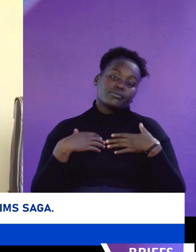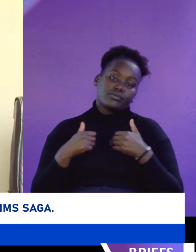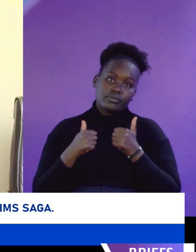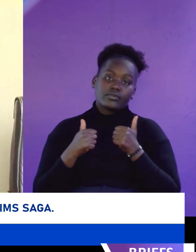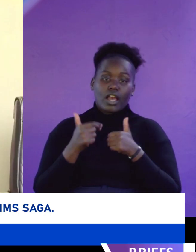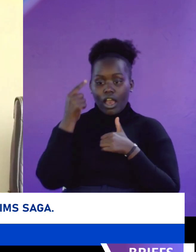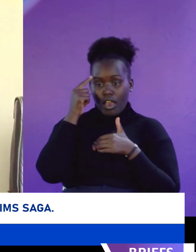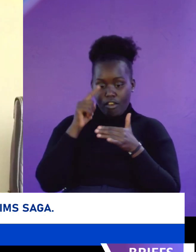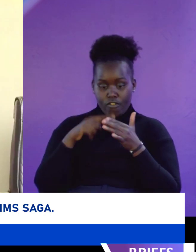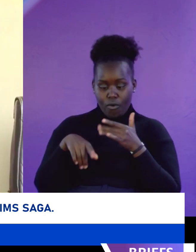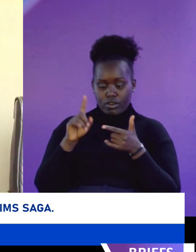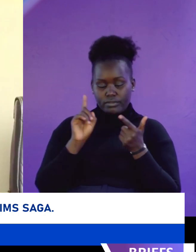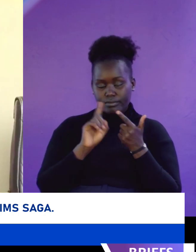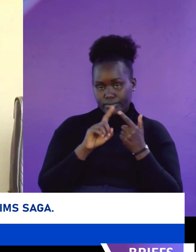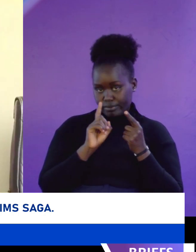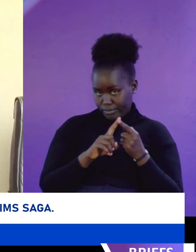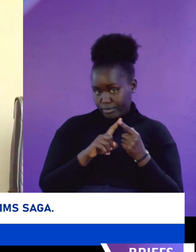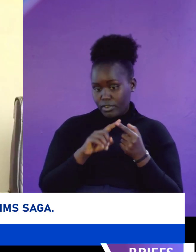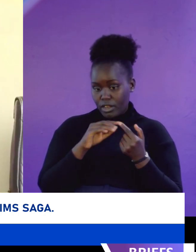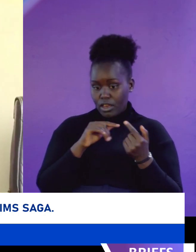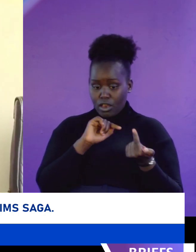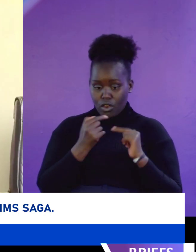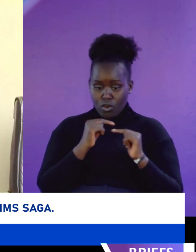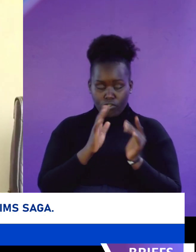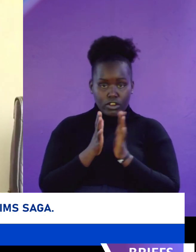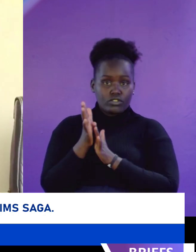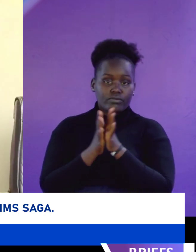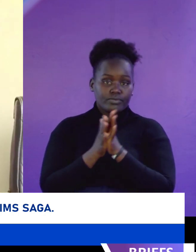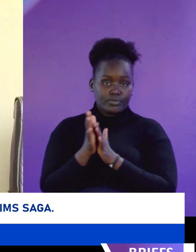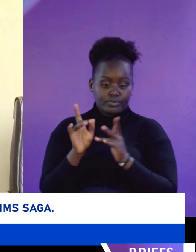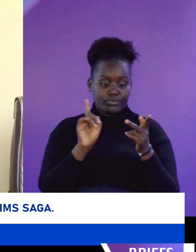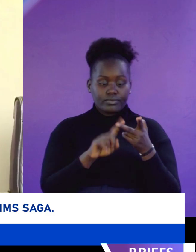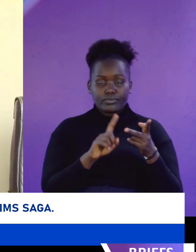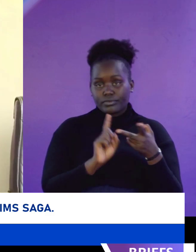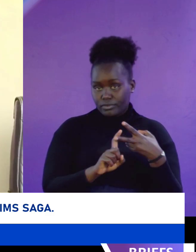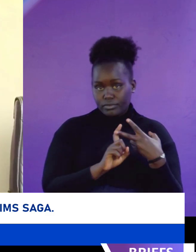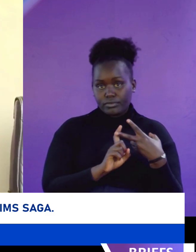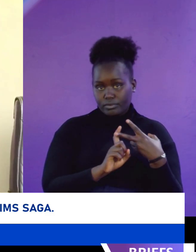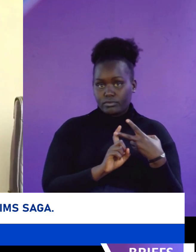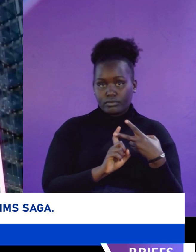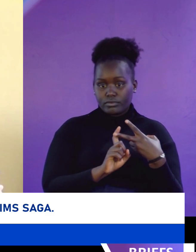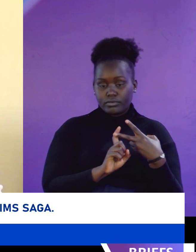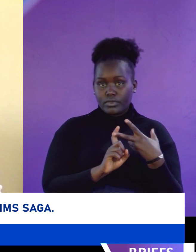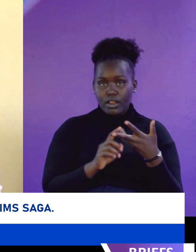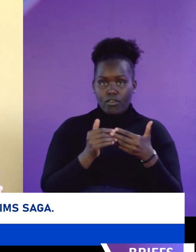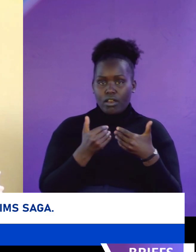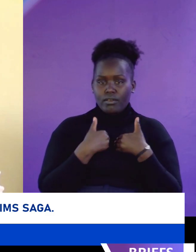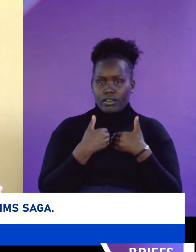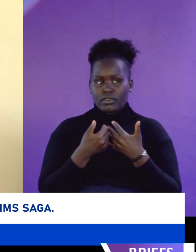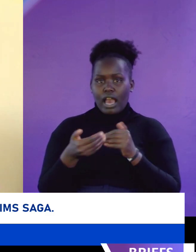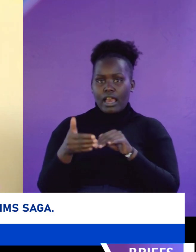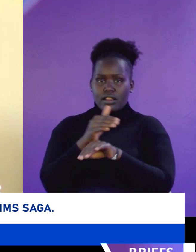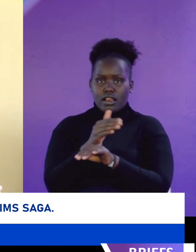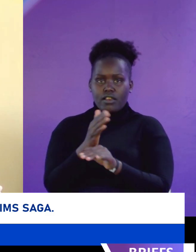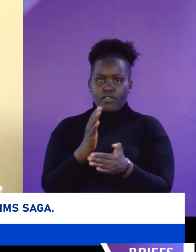for number 1, conflict of interest, number 2, complacency, uncovered